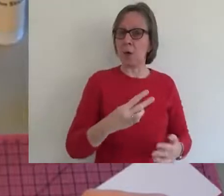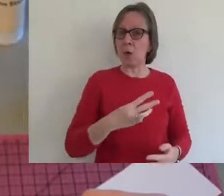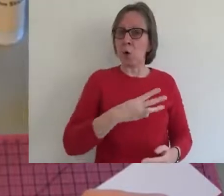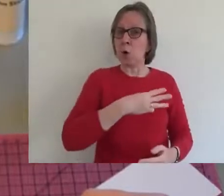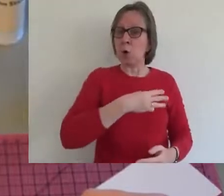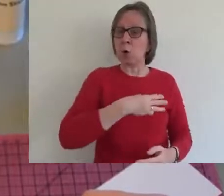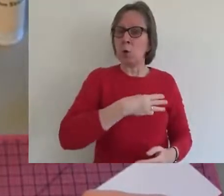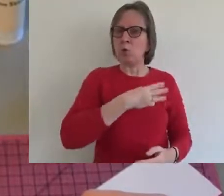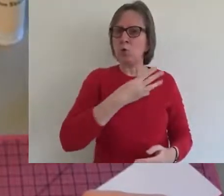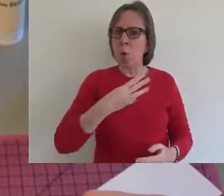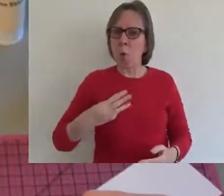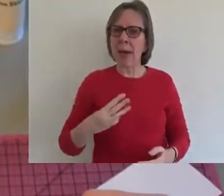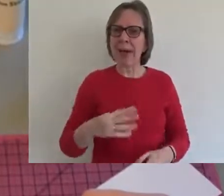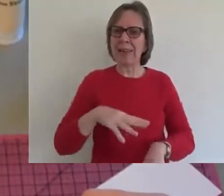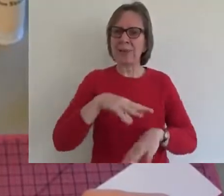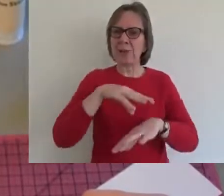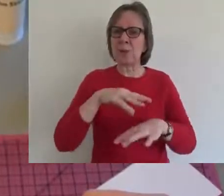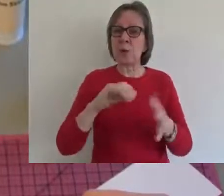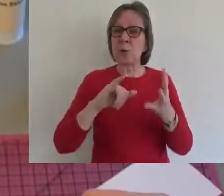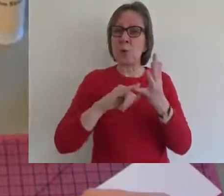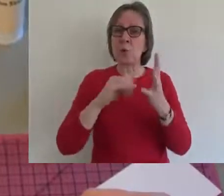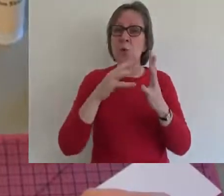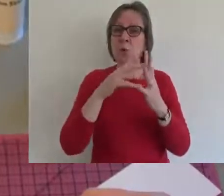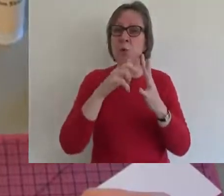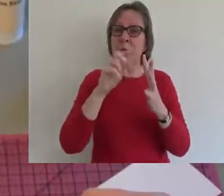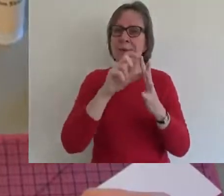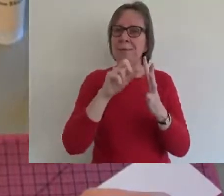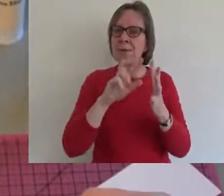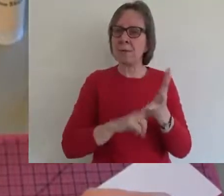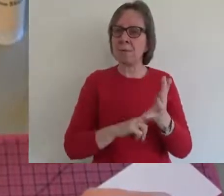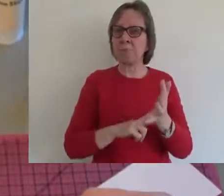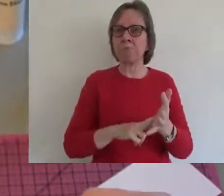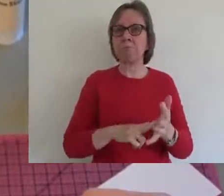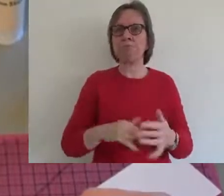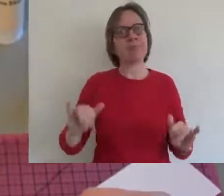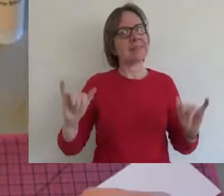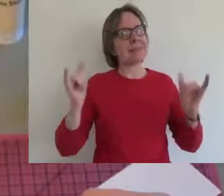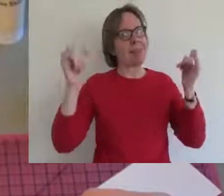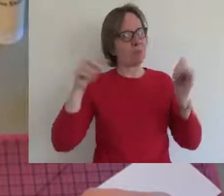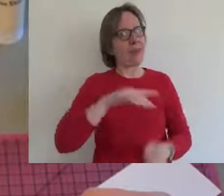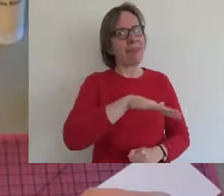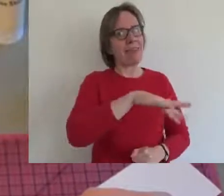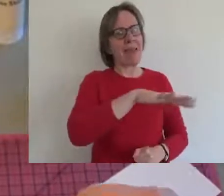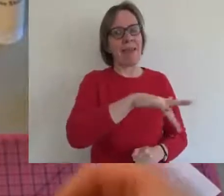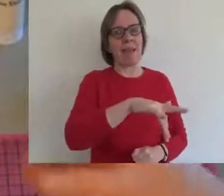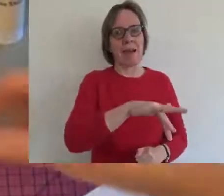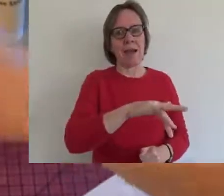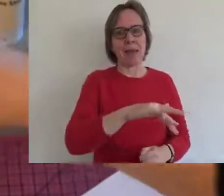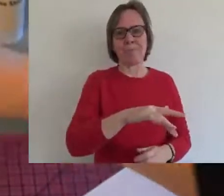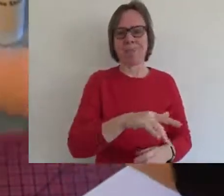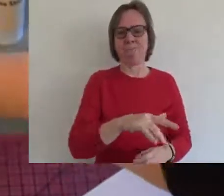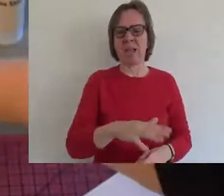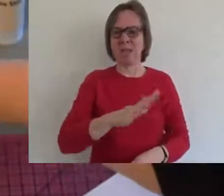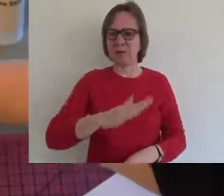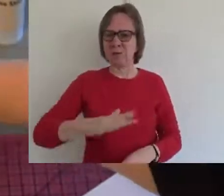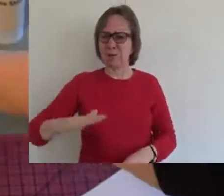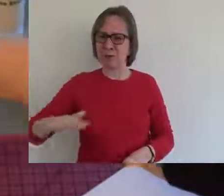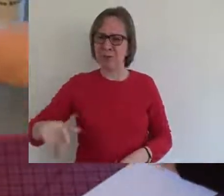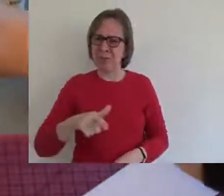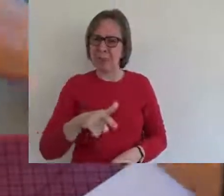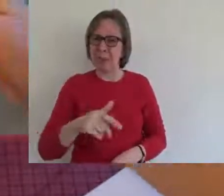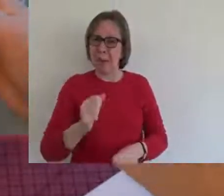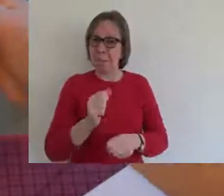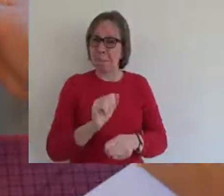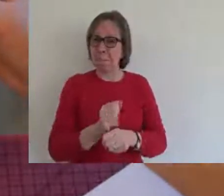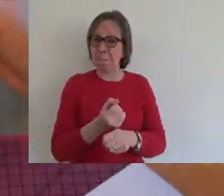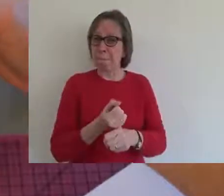maybe Norway, would be celebrated as like a festival of light. And one of the things to do